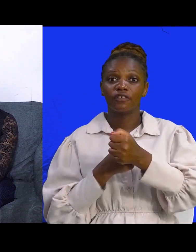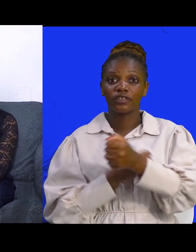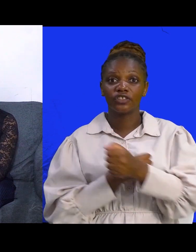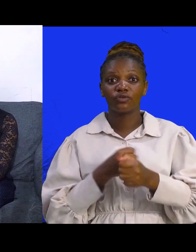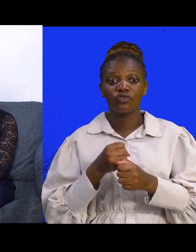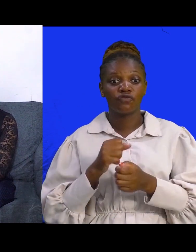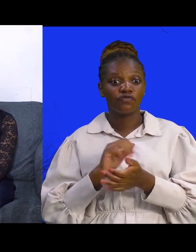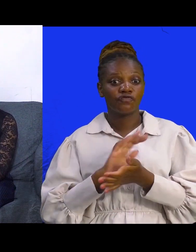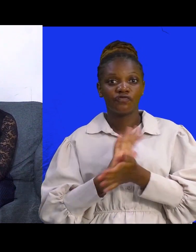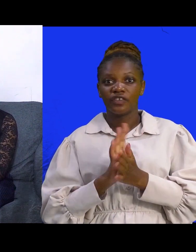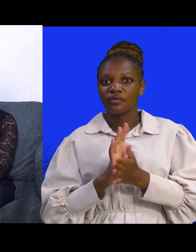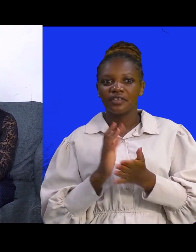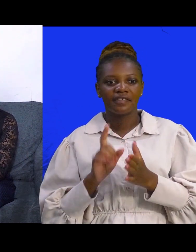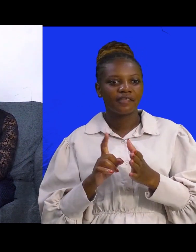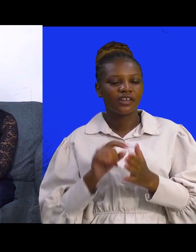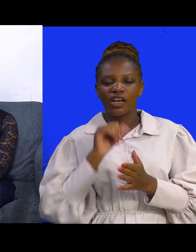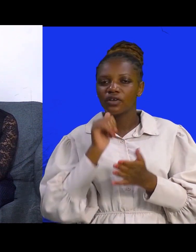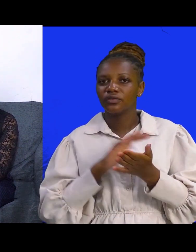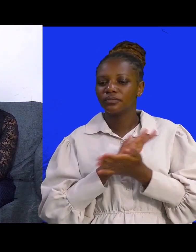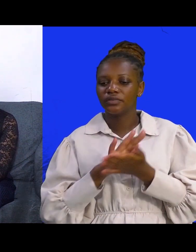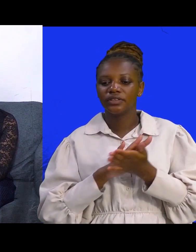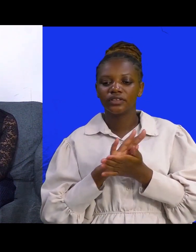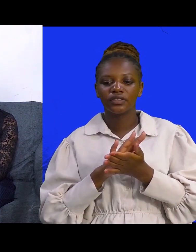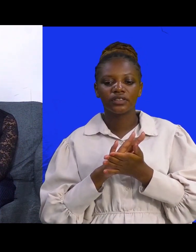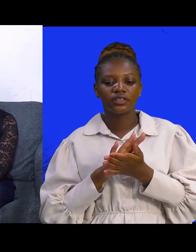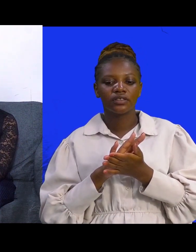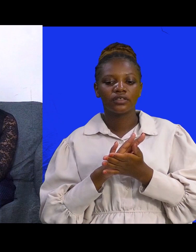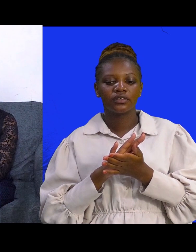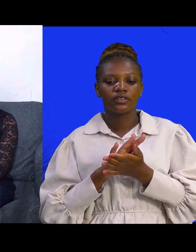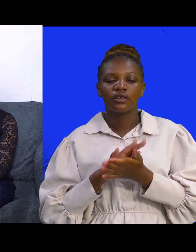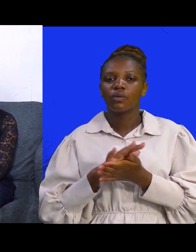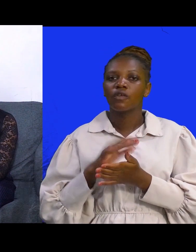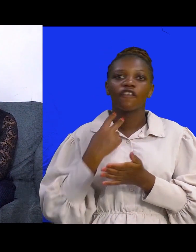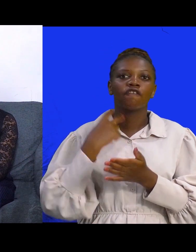at the foundation of film, basically it was not based on